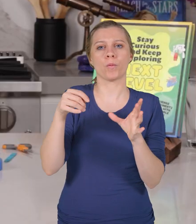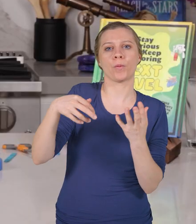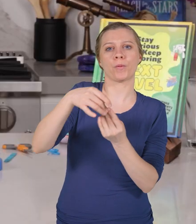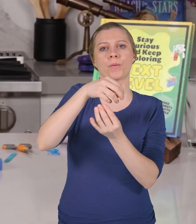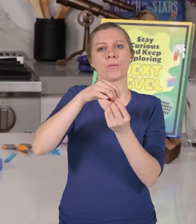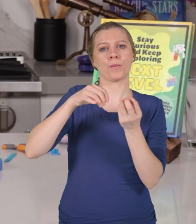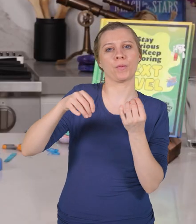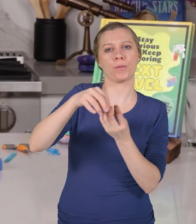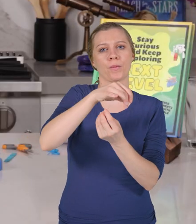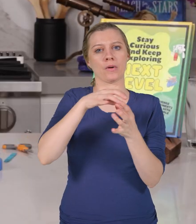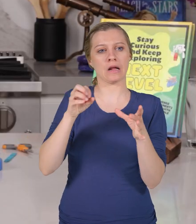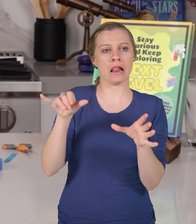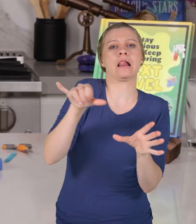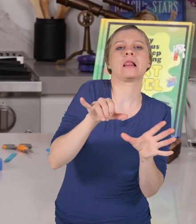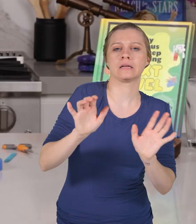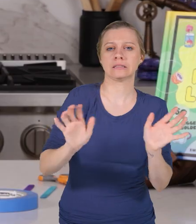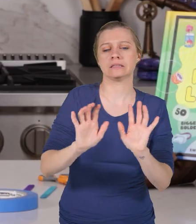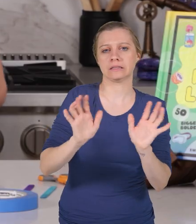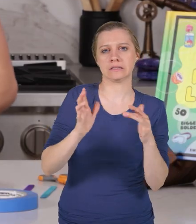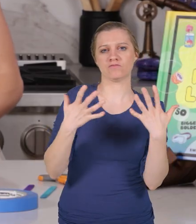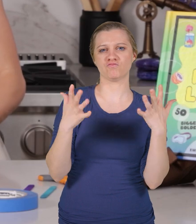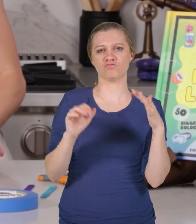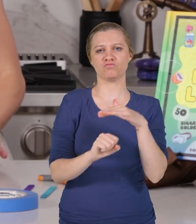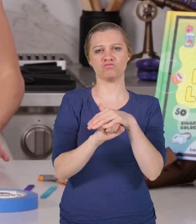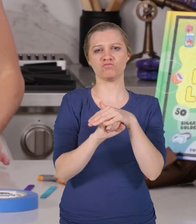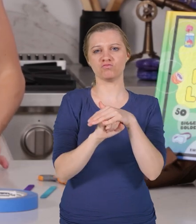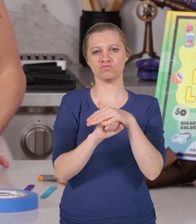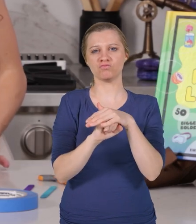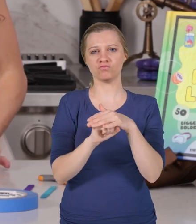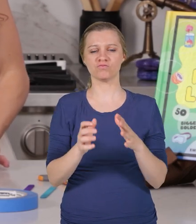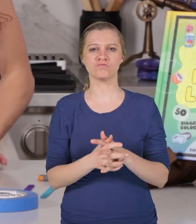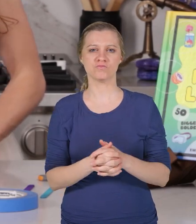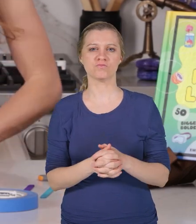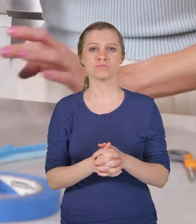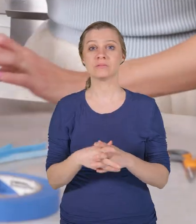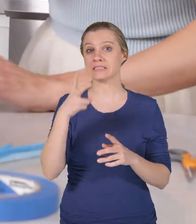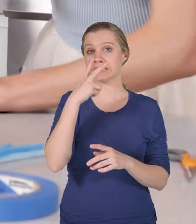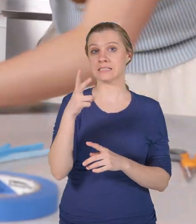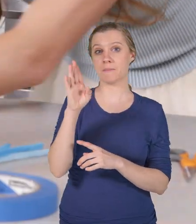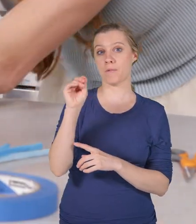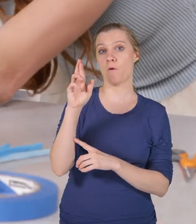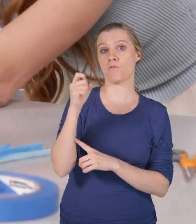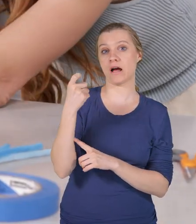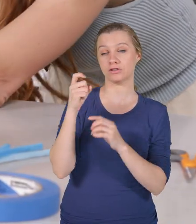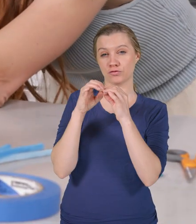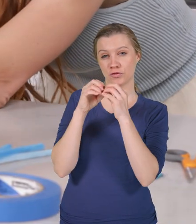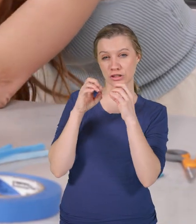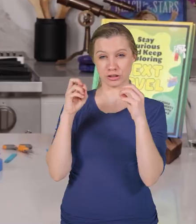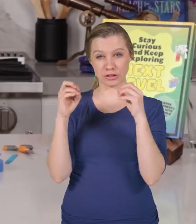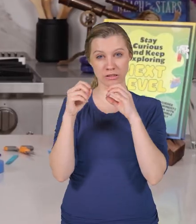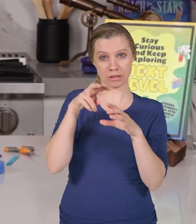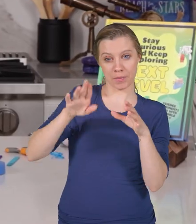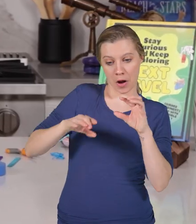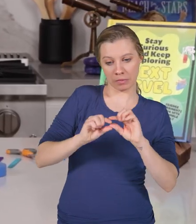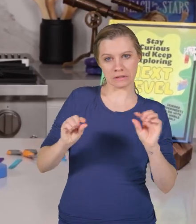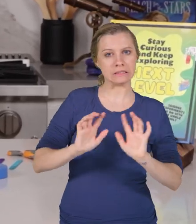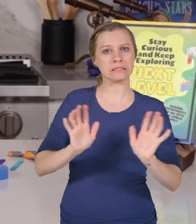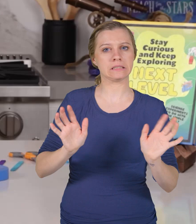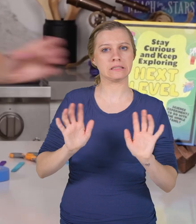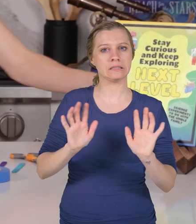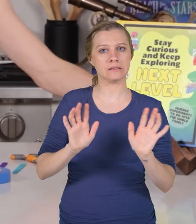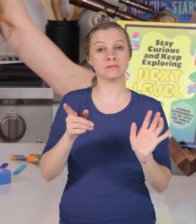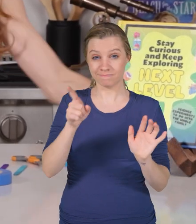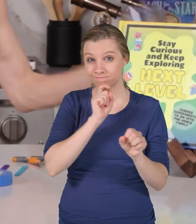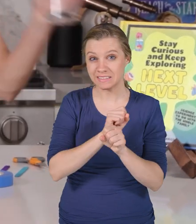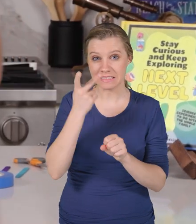additional borax into your glass. So just make sure that you don't see any borax crystals on the bottom of your glass. And if you do,